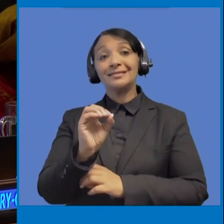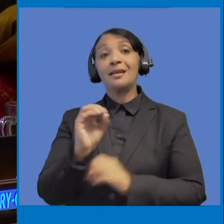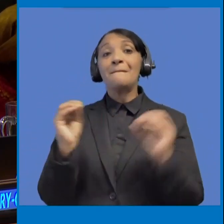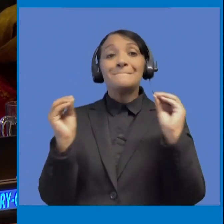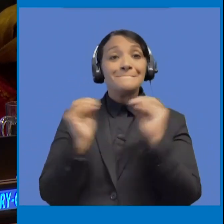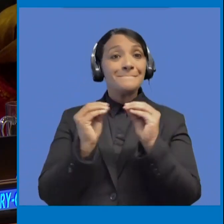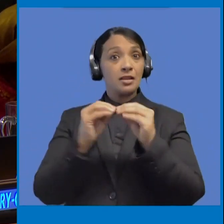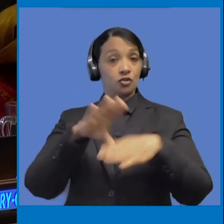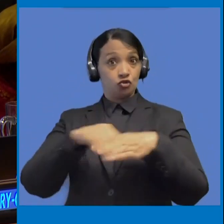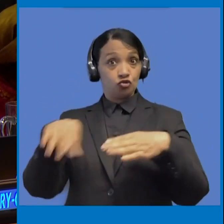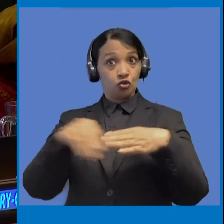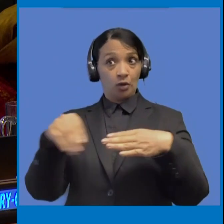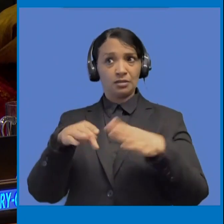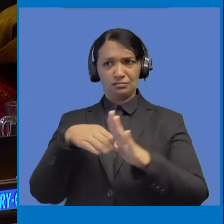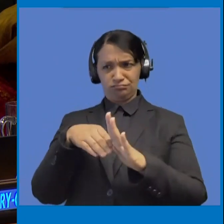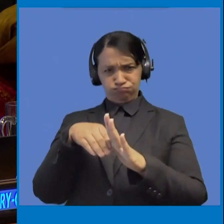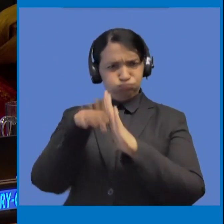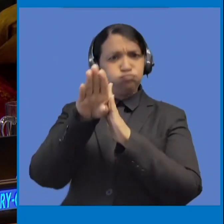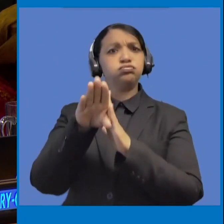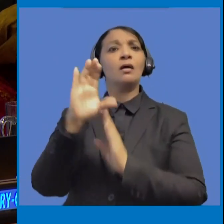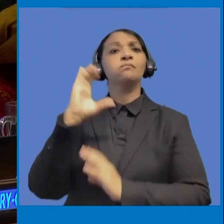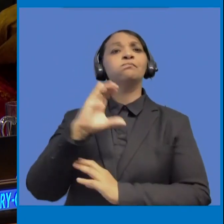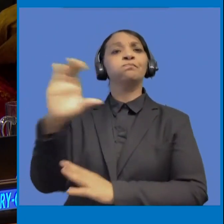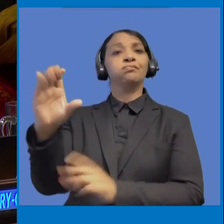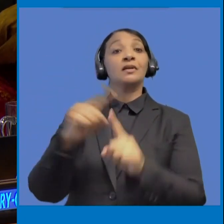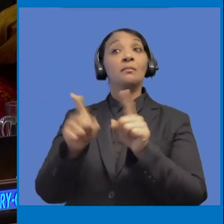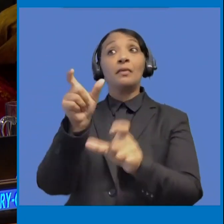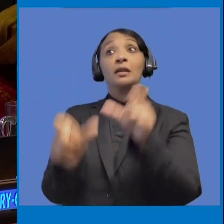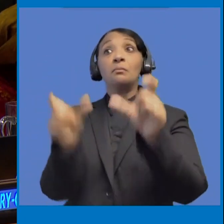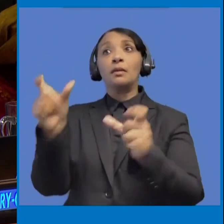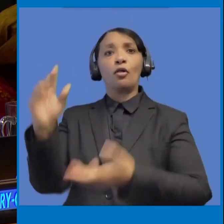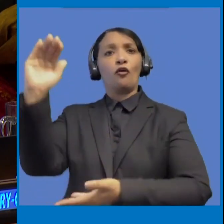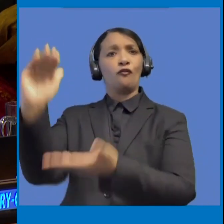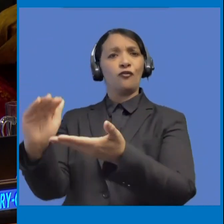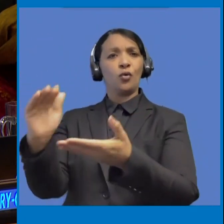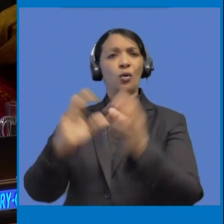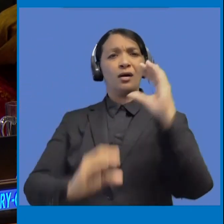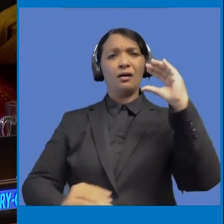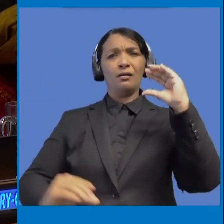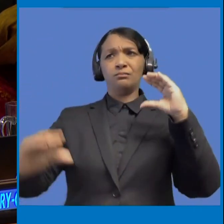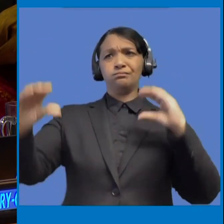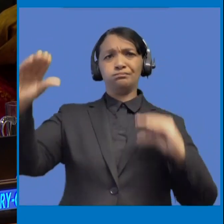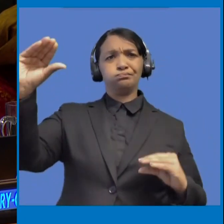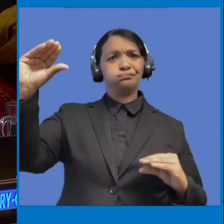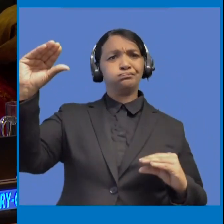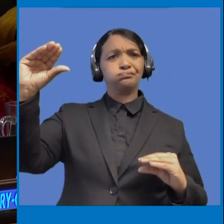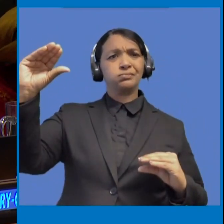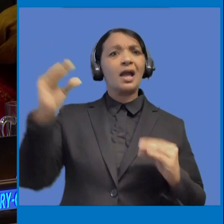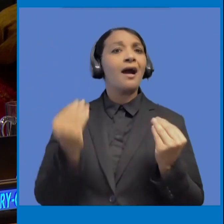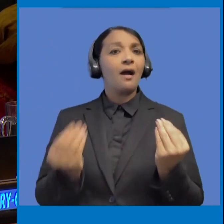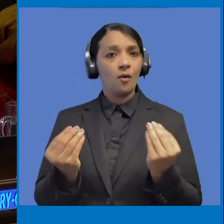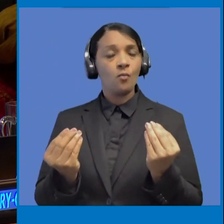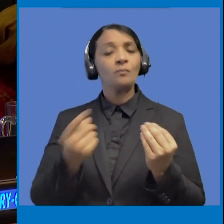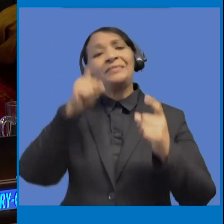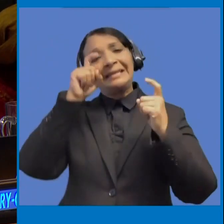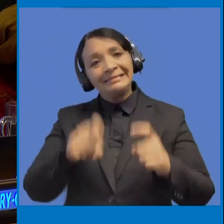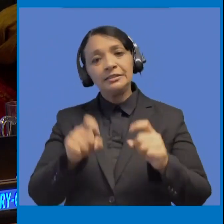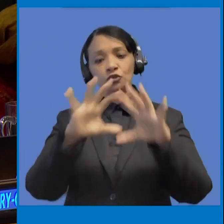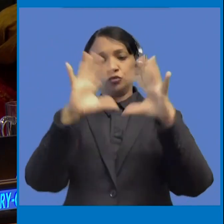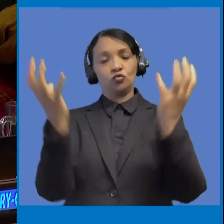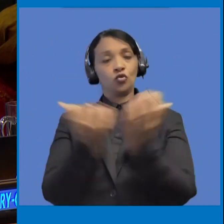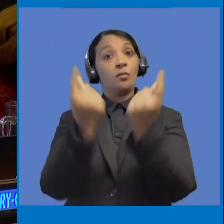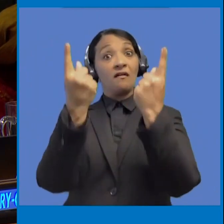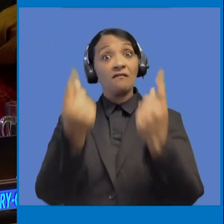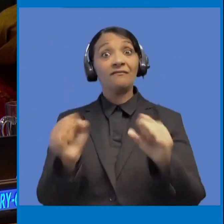half a billion population. We need a fundamental reform of the global financial system so that Africa